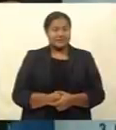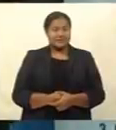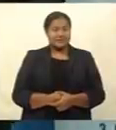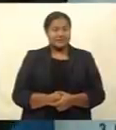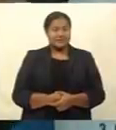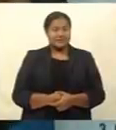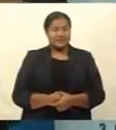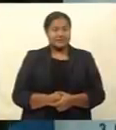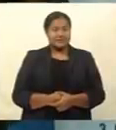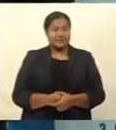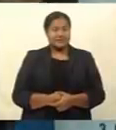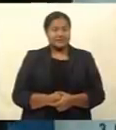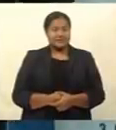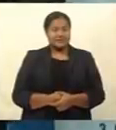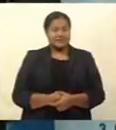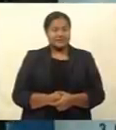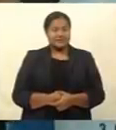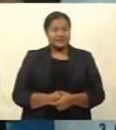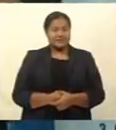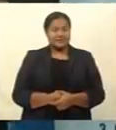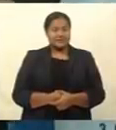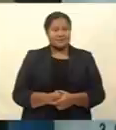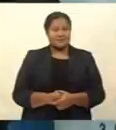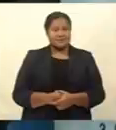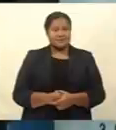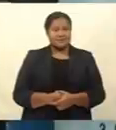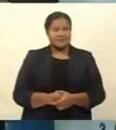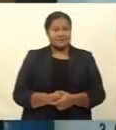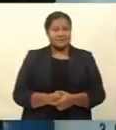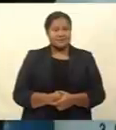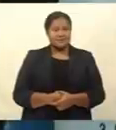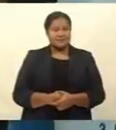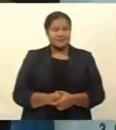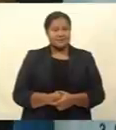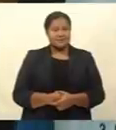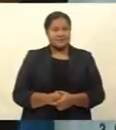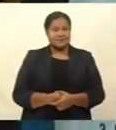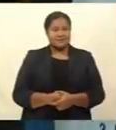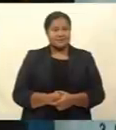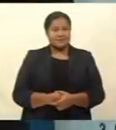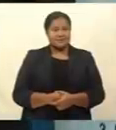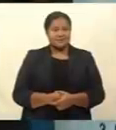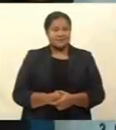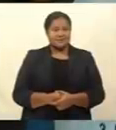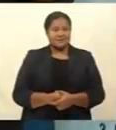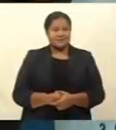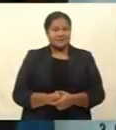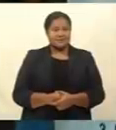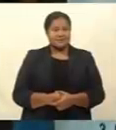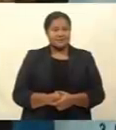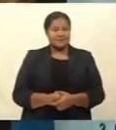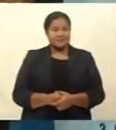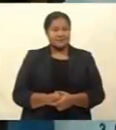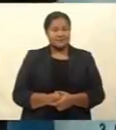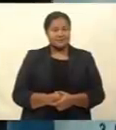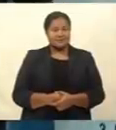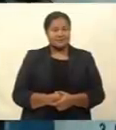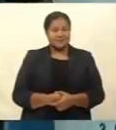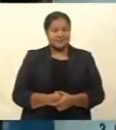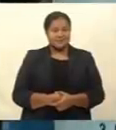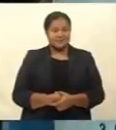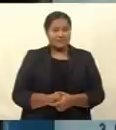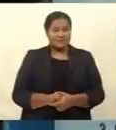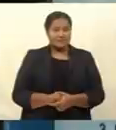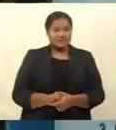today. However, I was disappointed to learn that several members of same households inundated the number with